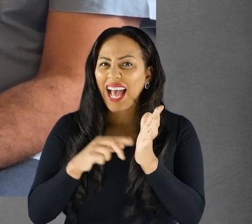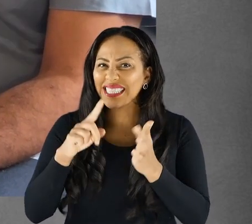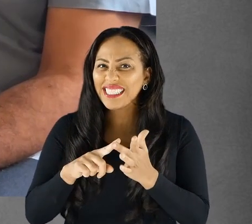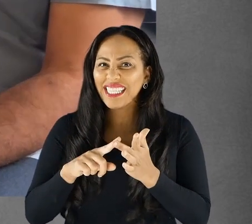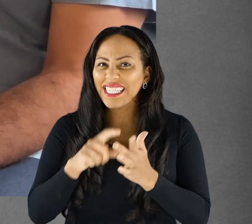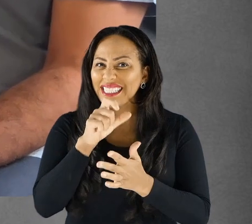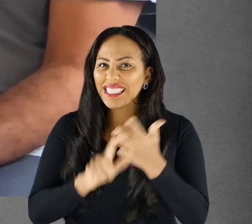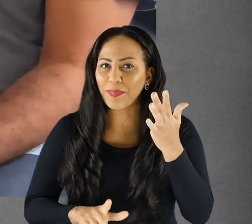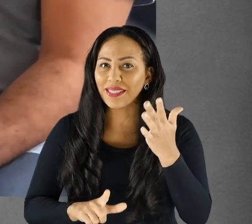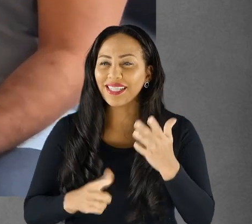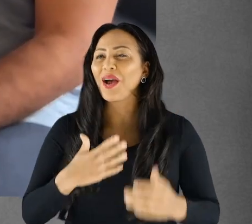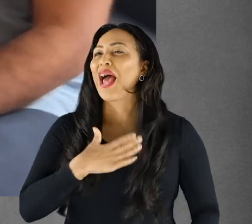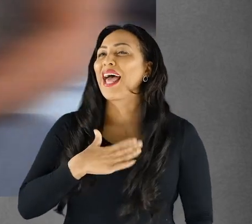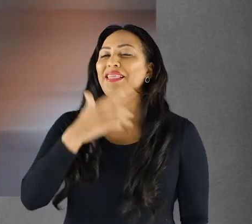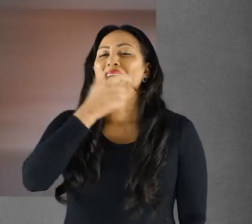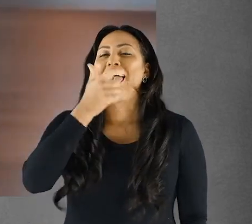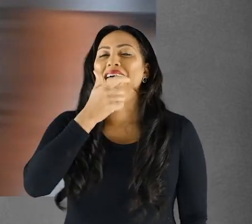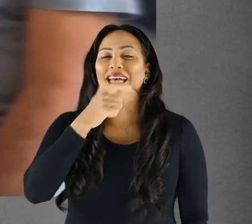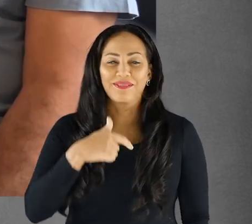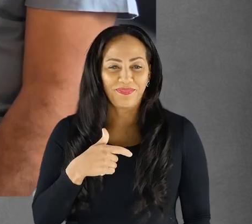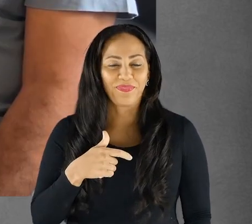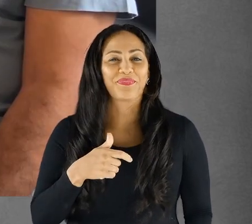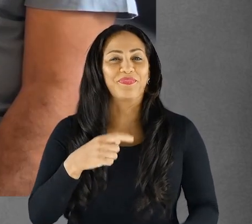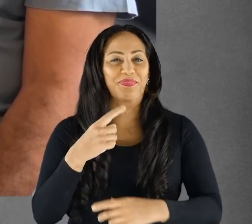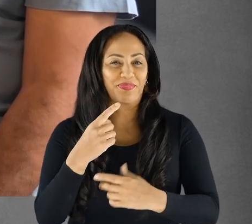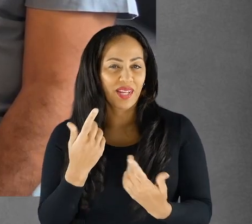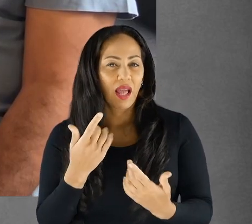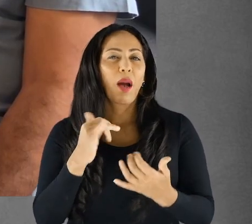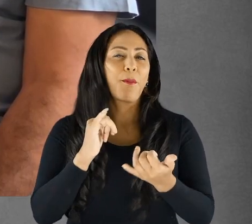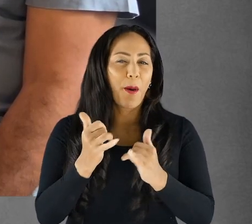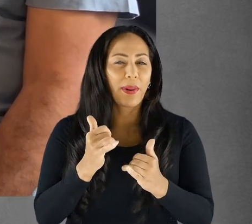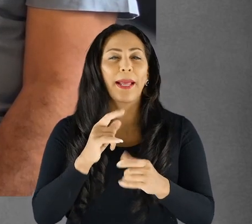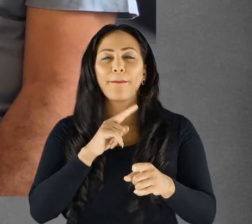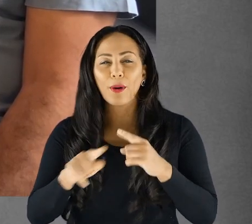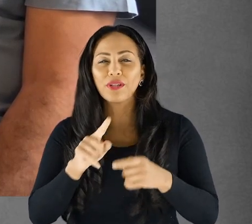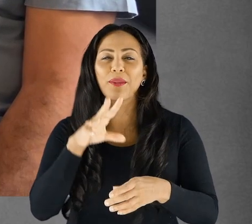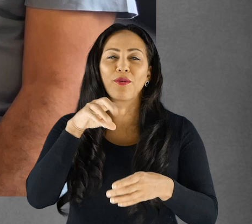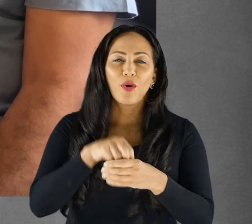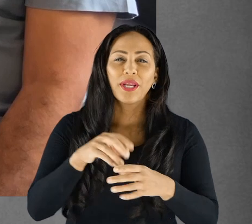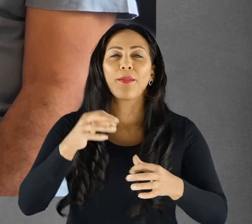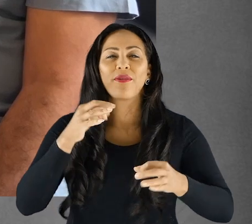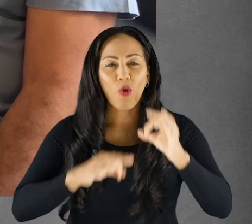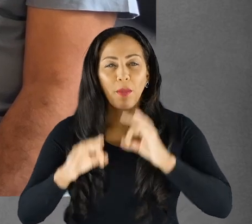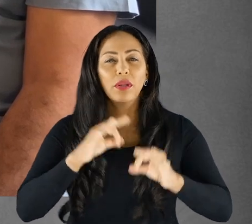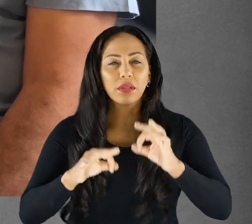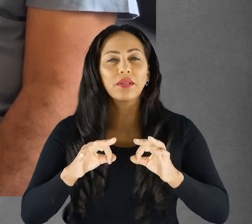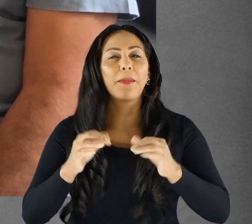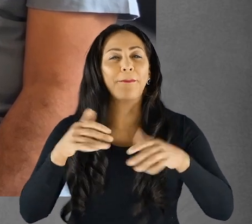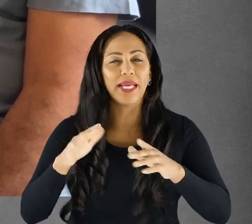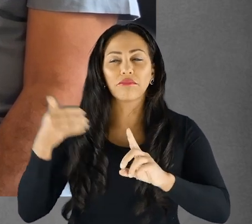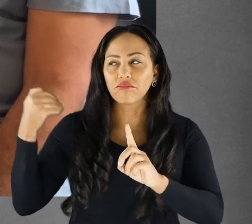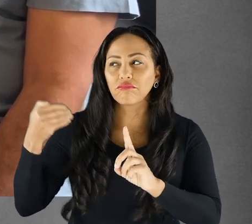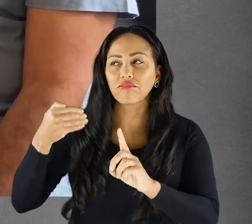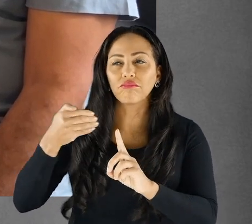anti-disciplinary. Anti-disciplinary, I like that. Yeah. So I probably mostly do performance of some kind, or I have